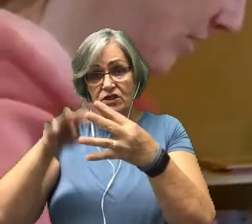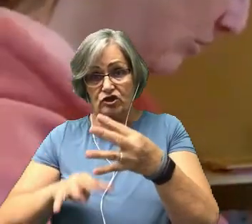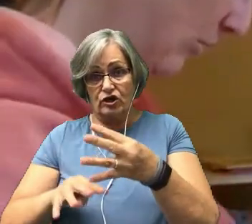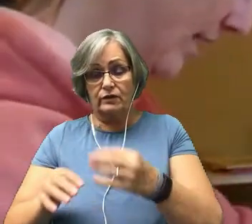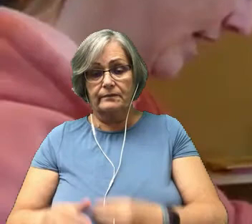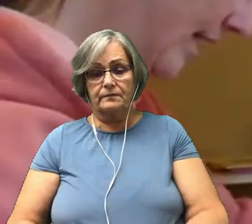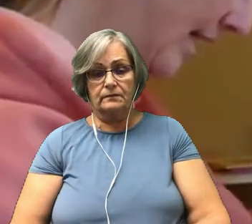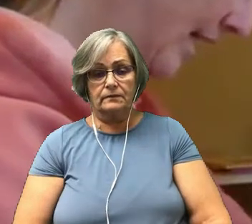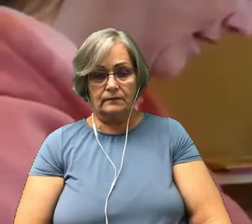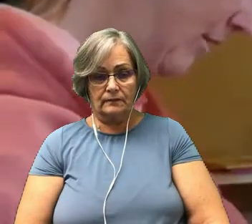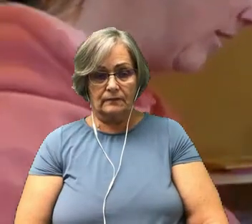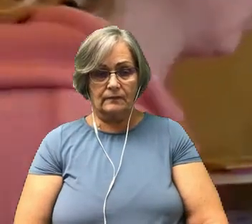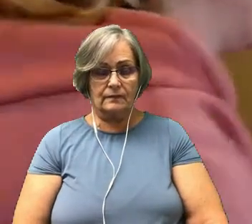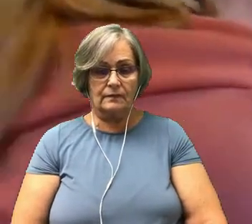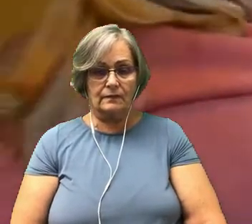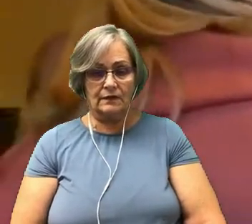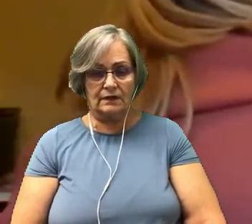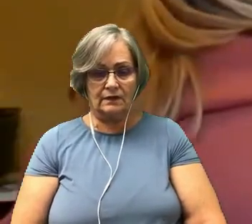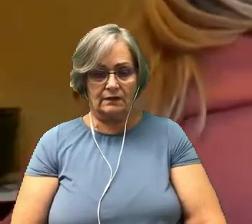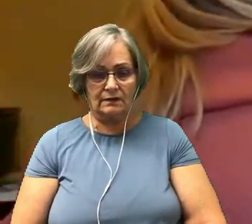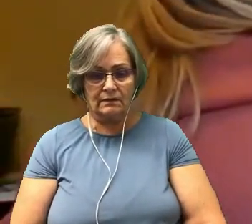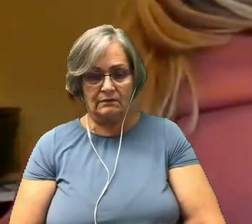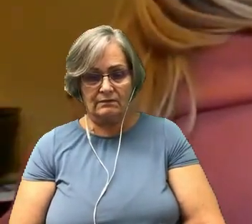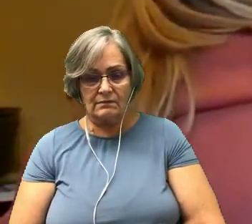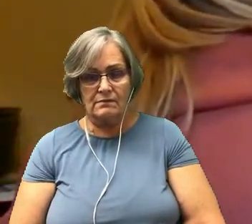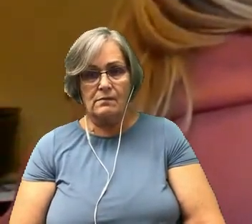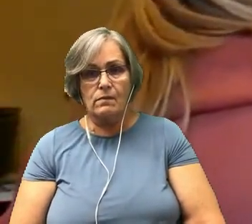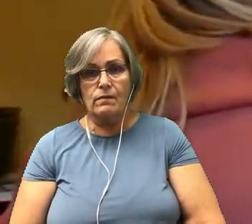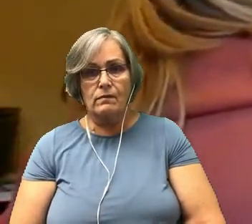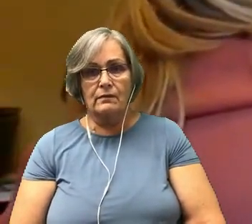So let's see, I'm going to try to draw